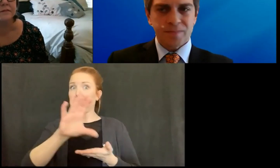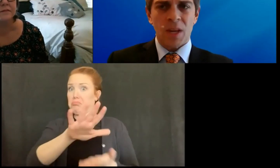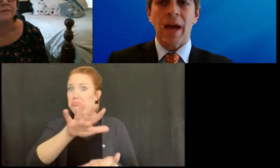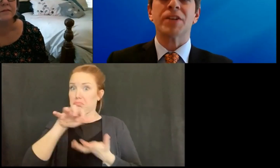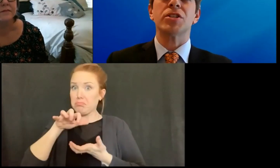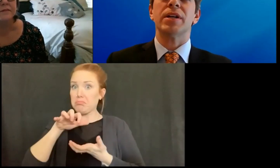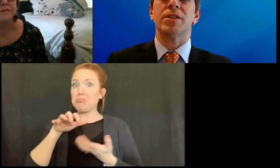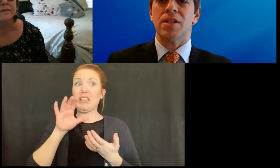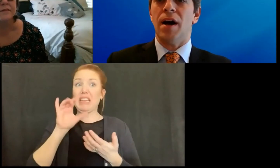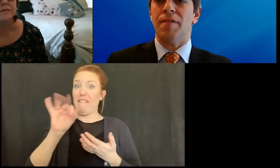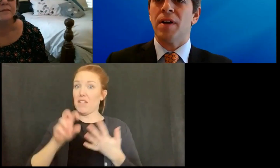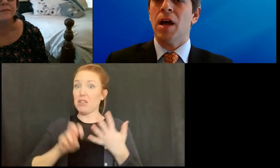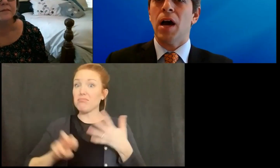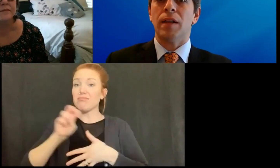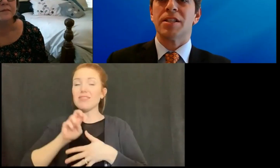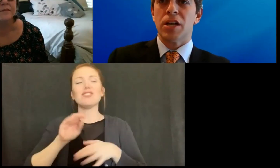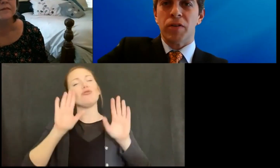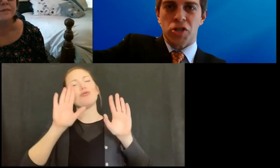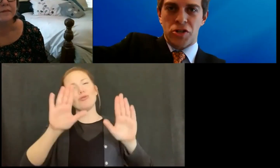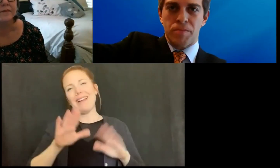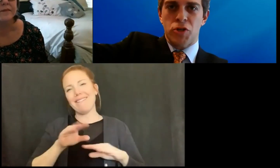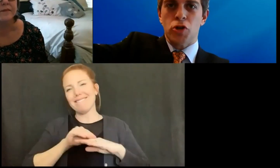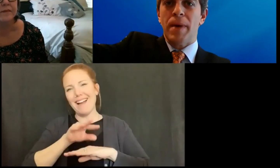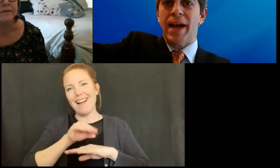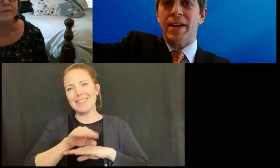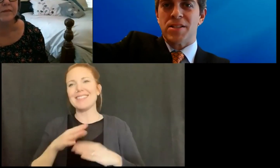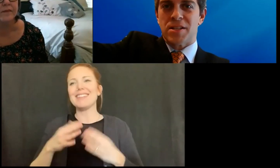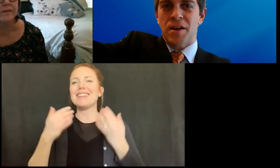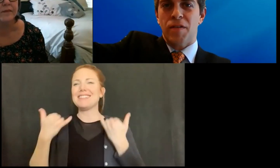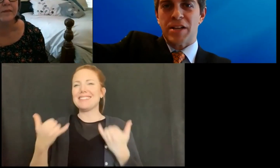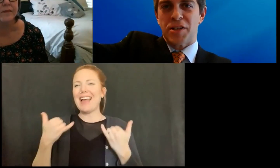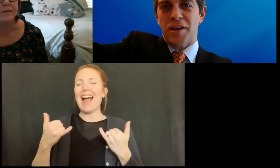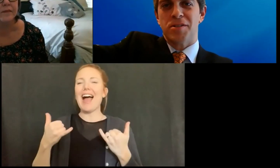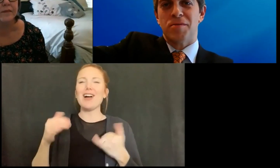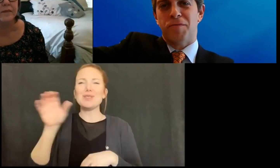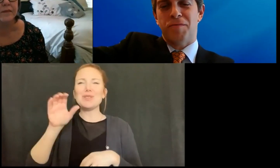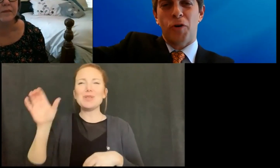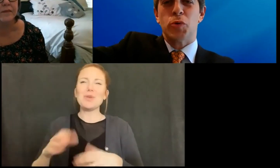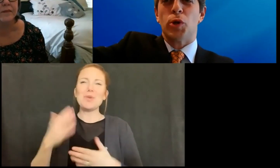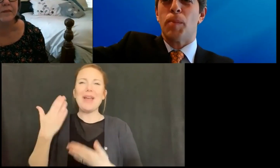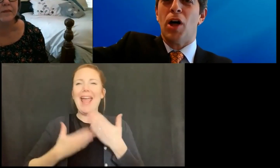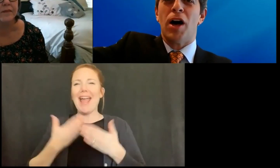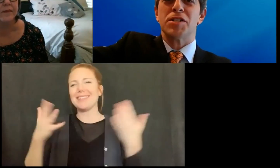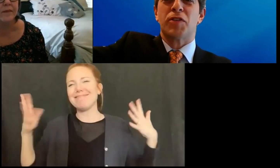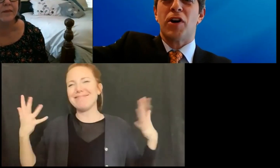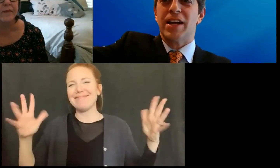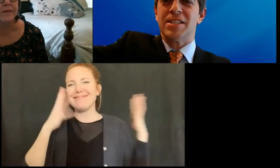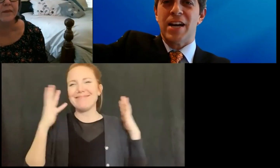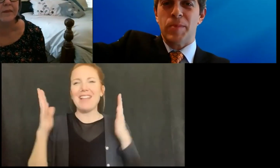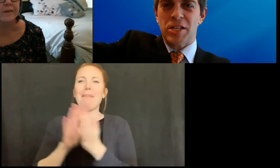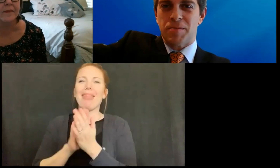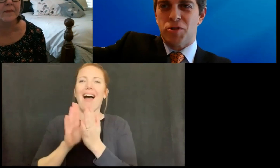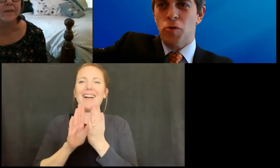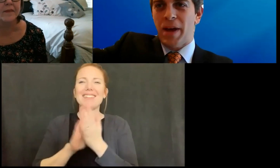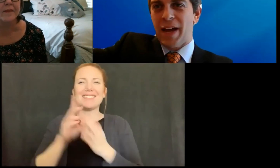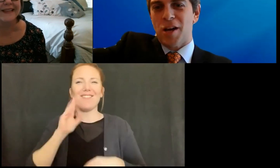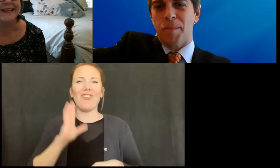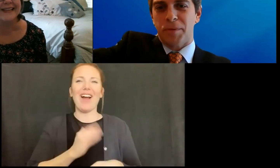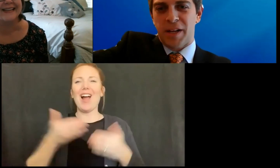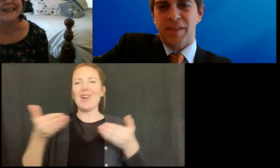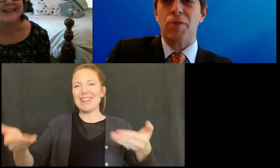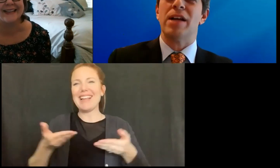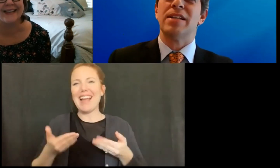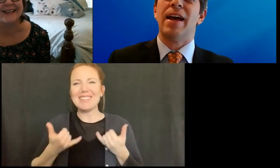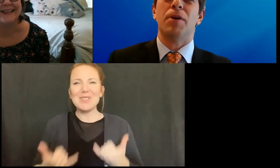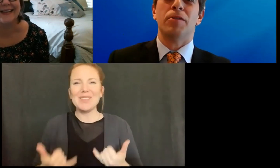So excellent stuff. Let's give us some Zoom hands as a virtual applause for our guest today. Can we see some Zoom hands